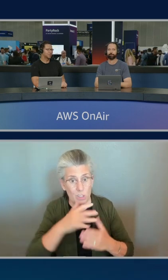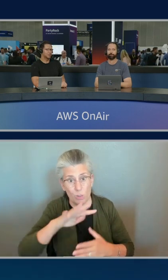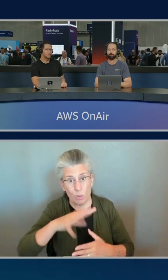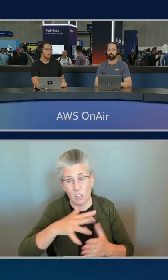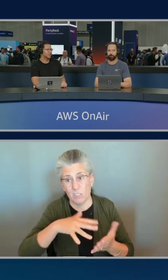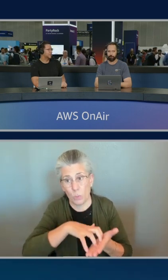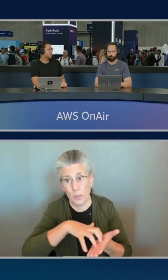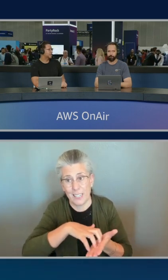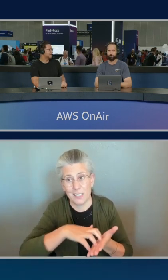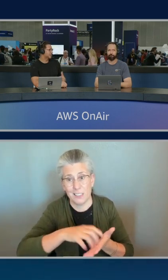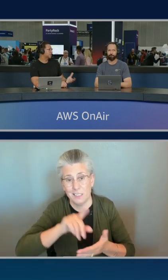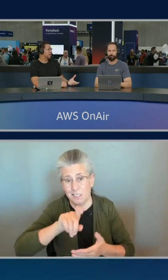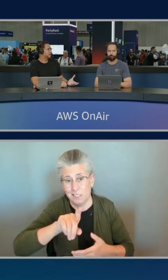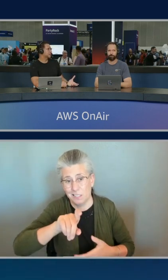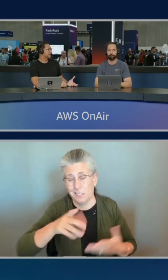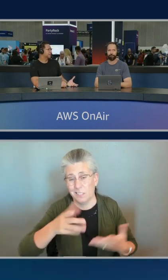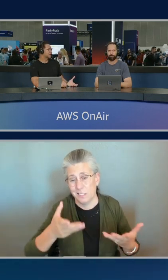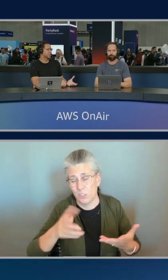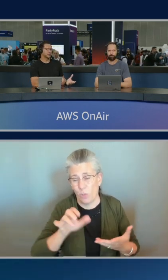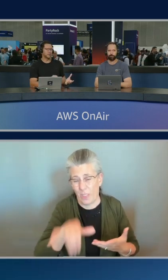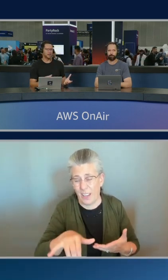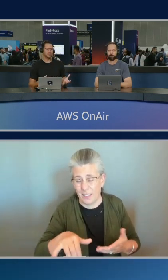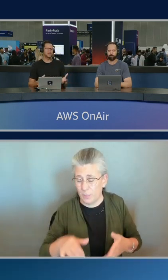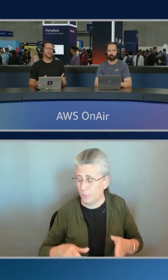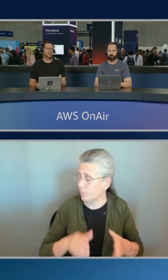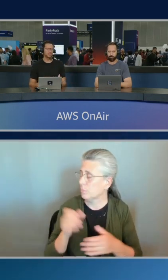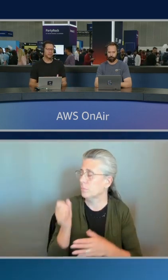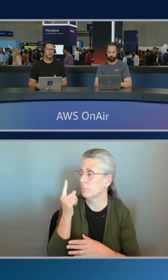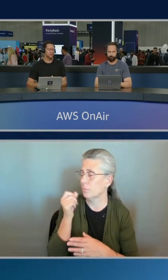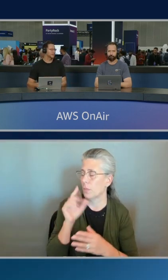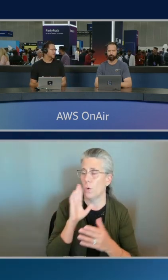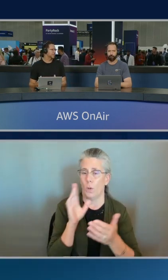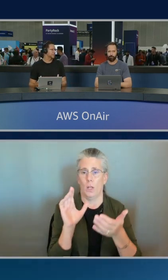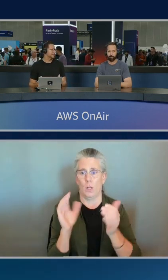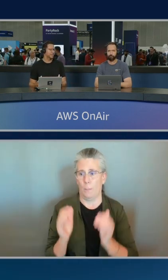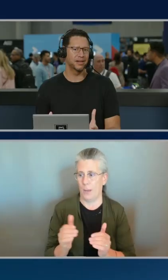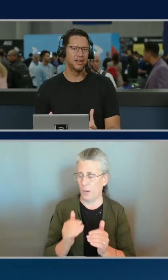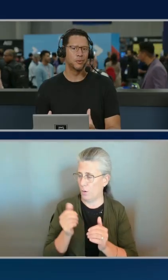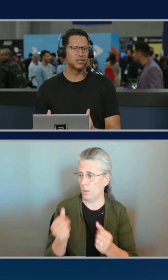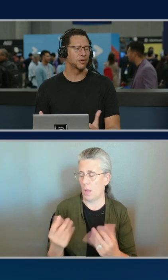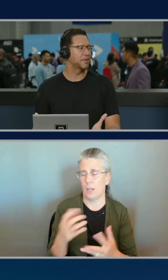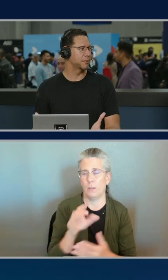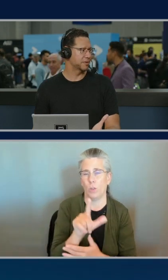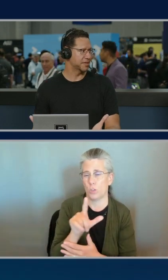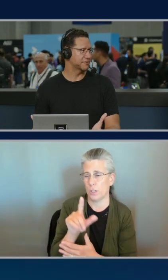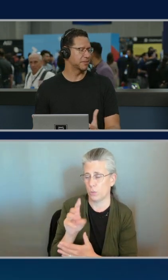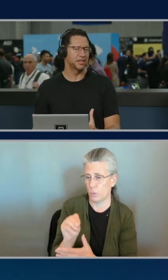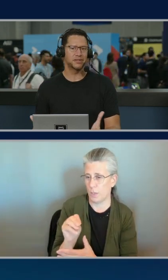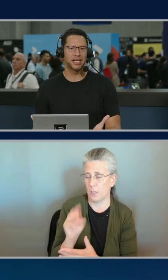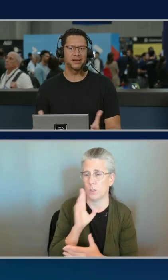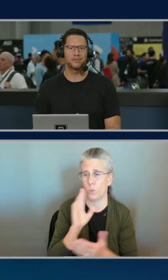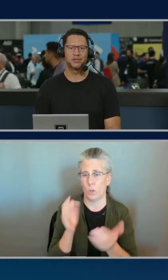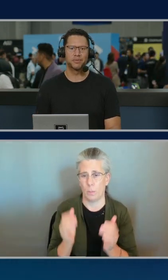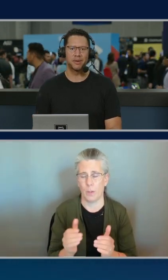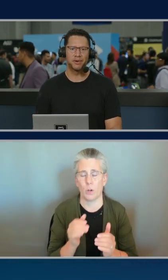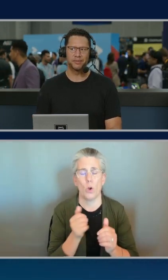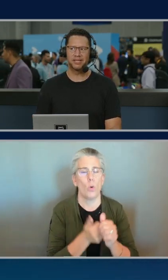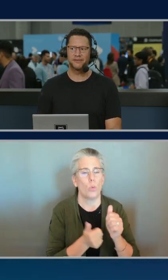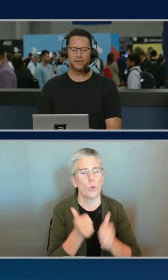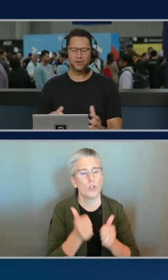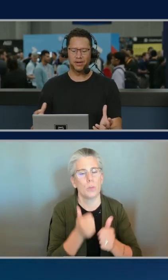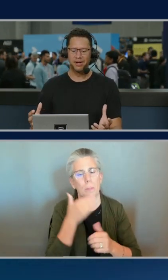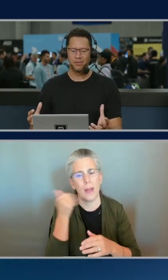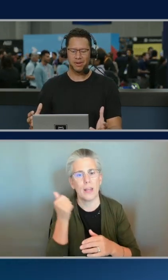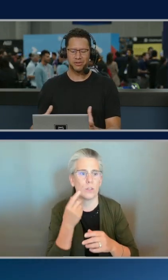And we'll do a real quick demo. We could even compare the different large language models and do a comparison between them and say, like, which one might work best for my use case, which one might work